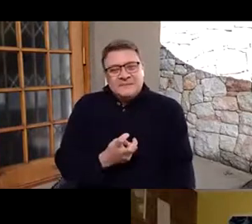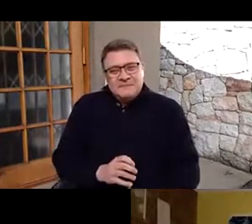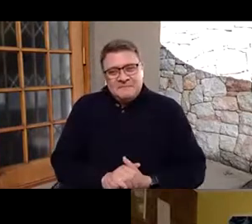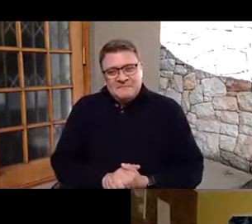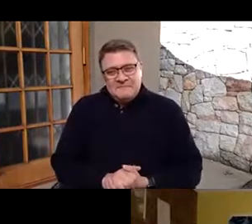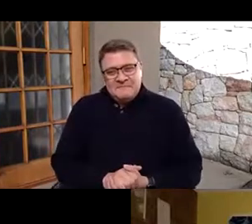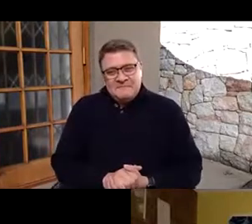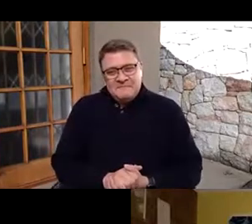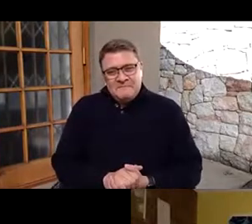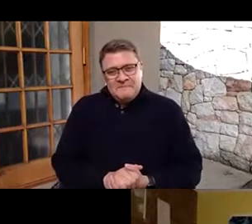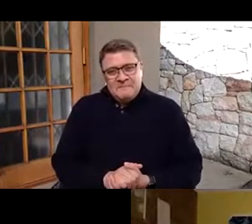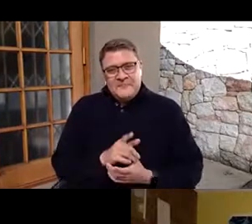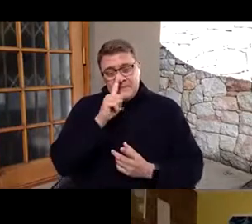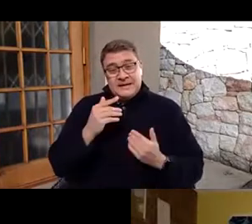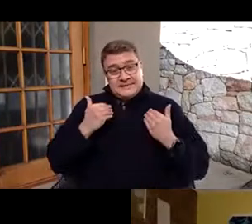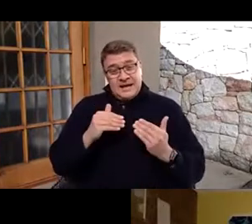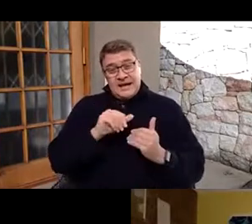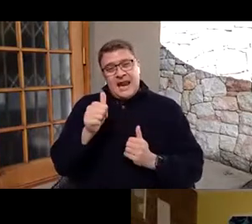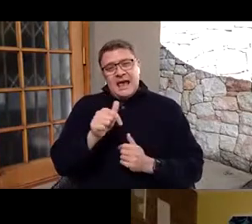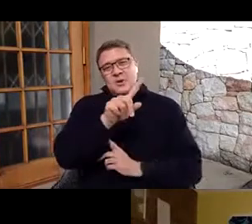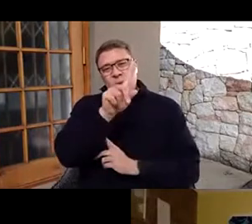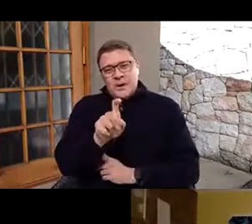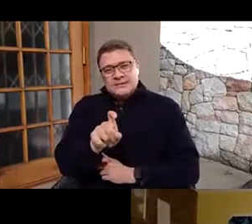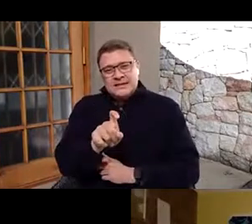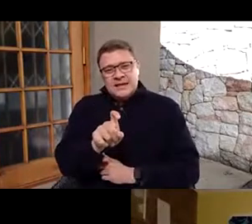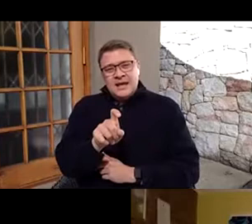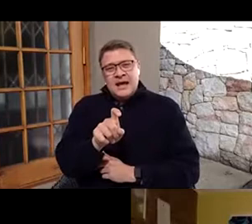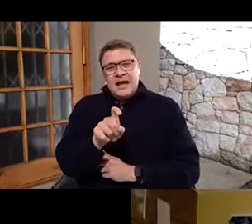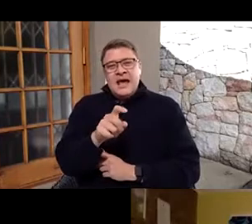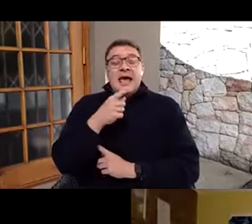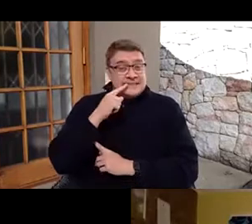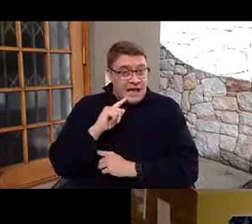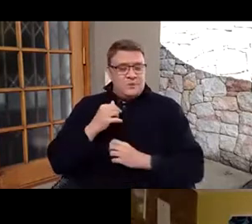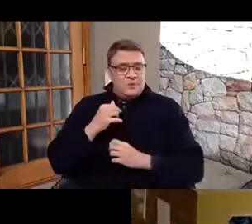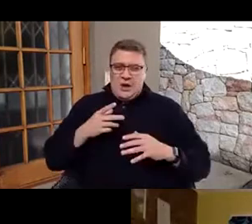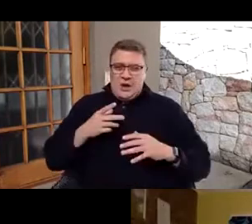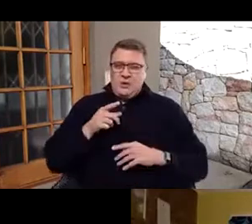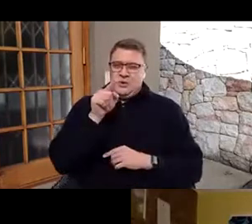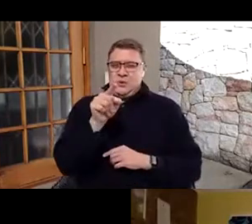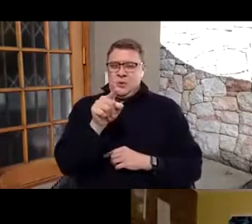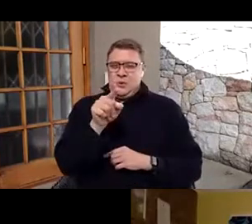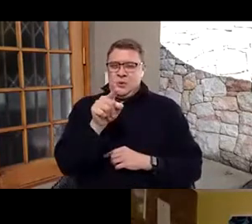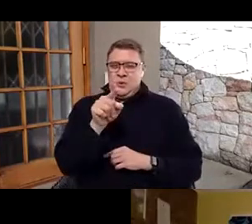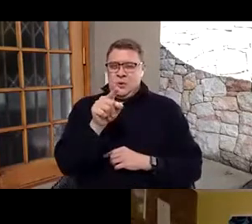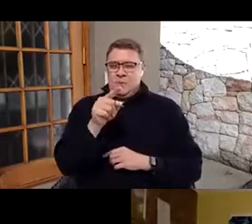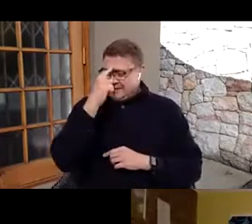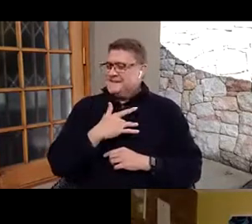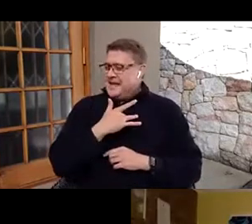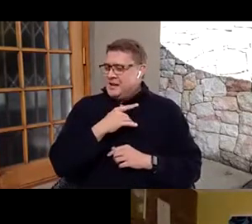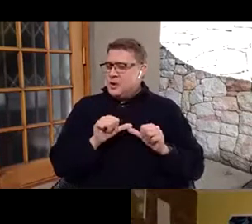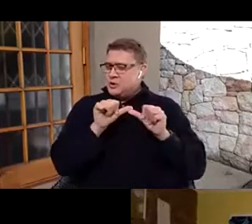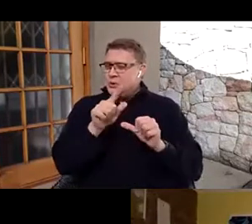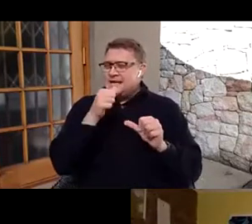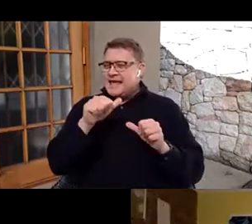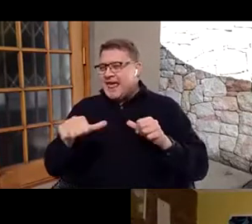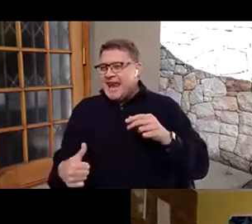going to move on to the next question. And I'm going to start with you, Terence, because I feel like it could continue with what you're saying. But what